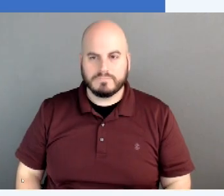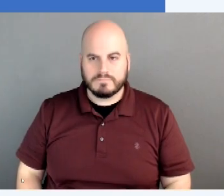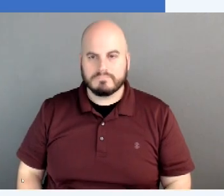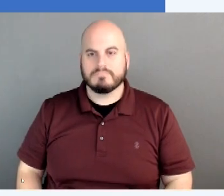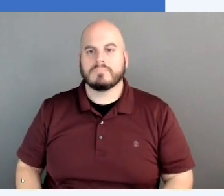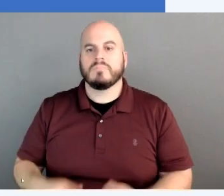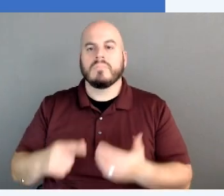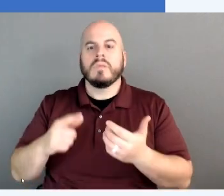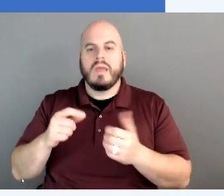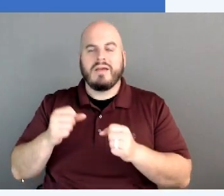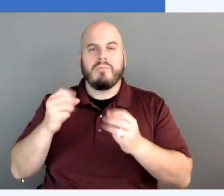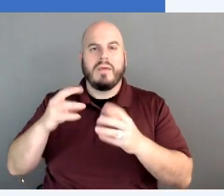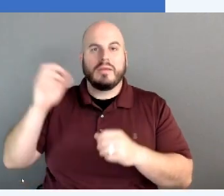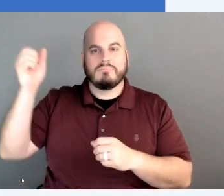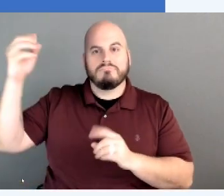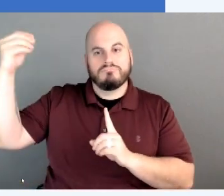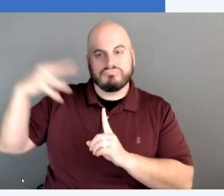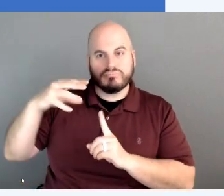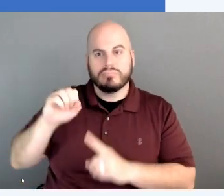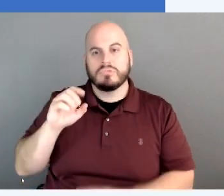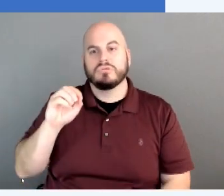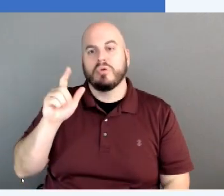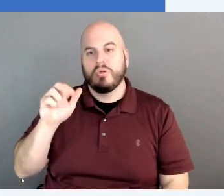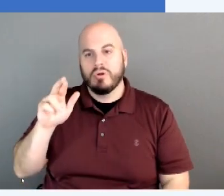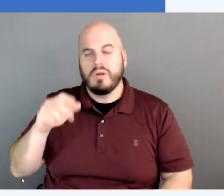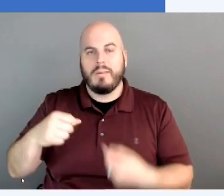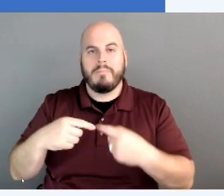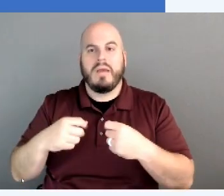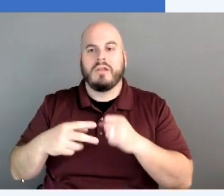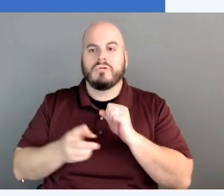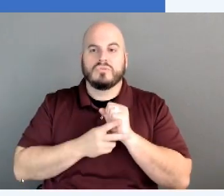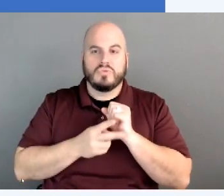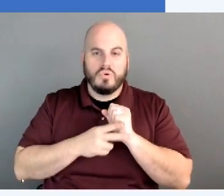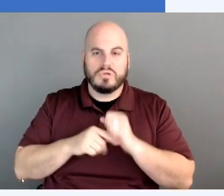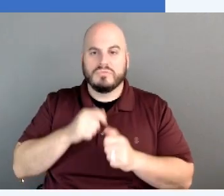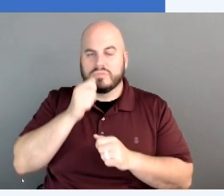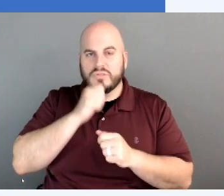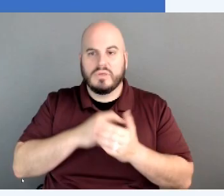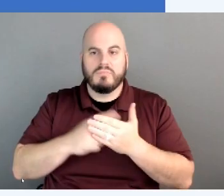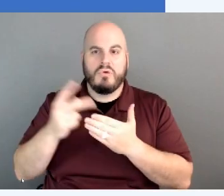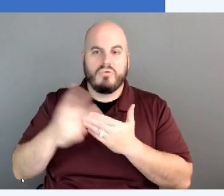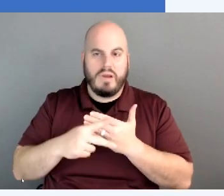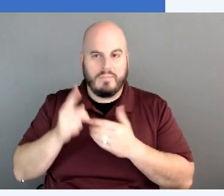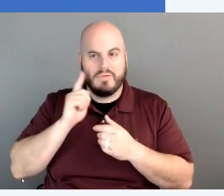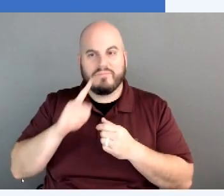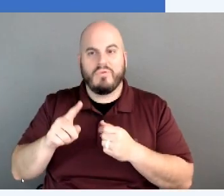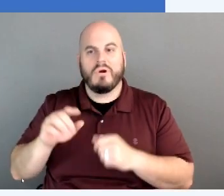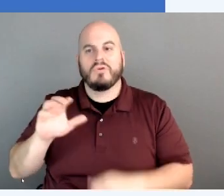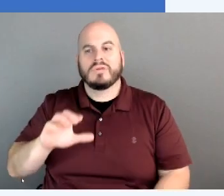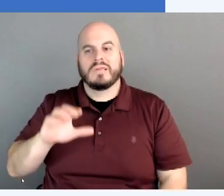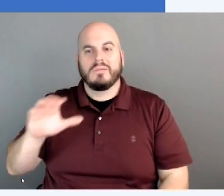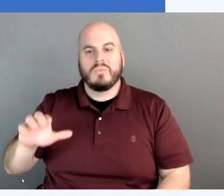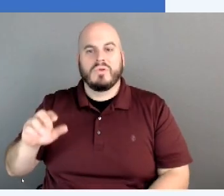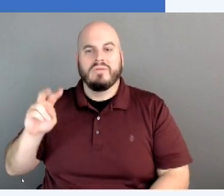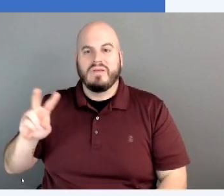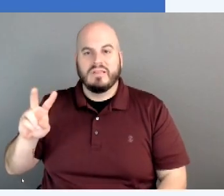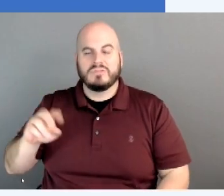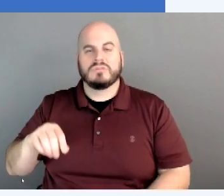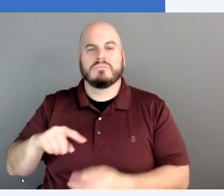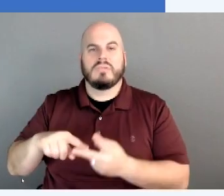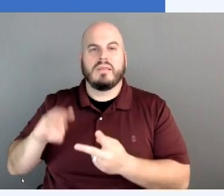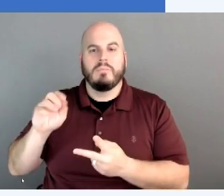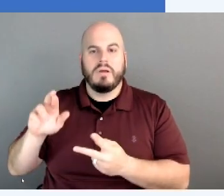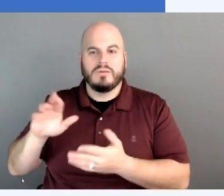for multiple programs at Mission Waco. I want to highlight it's also going to provide a scholarship program for TSTC and the Solar Energy